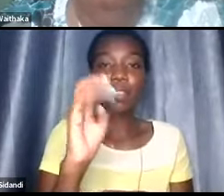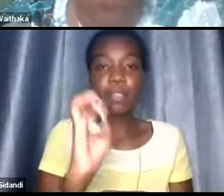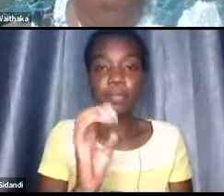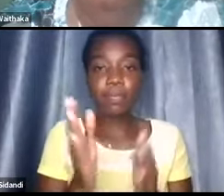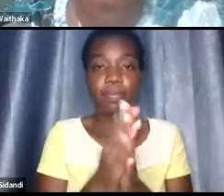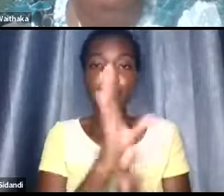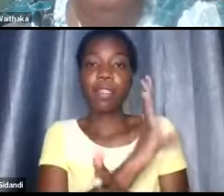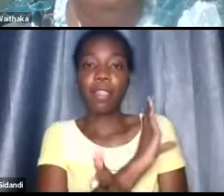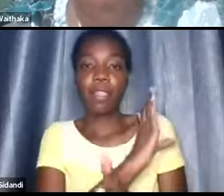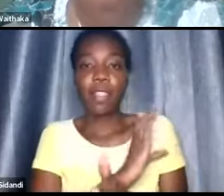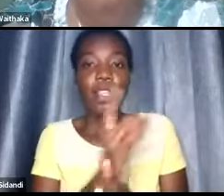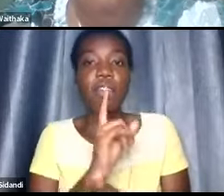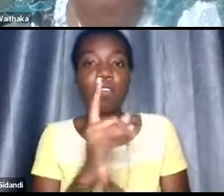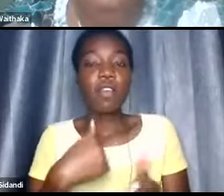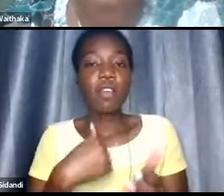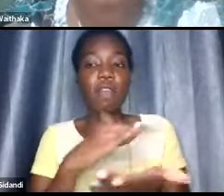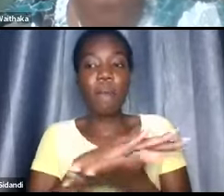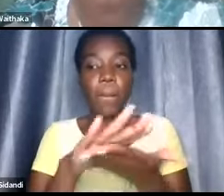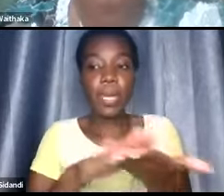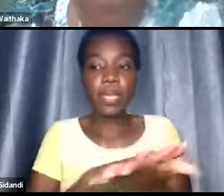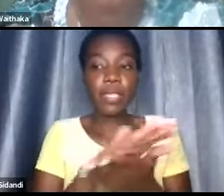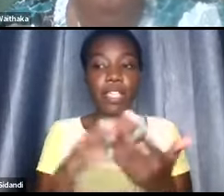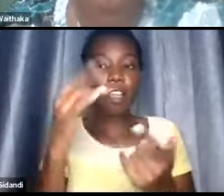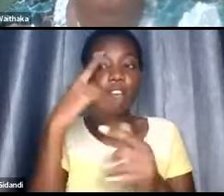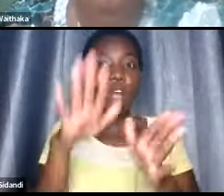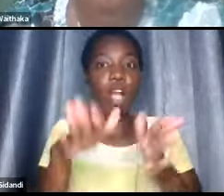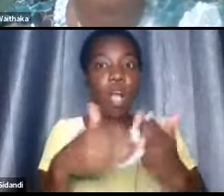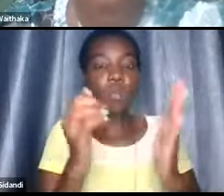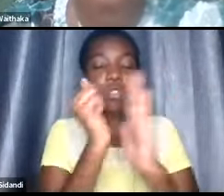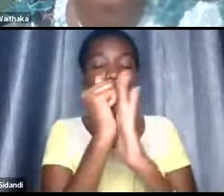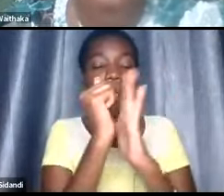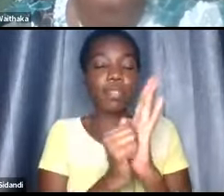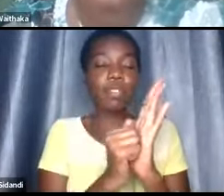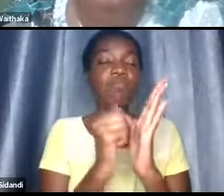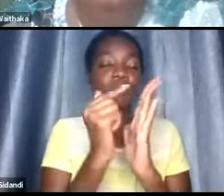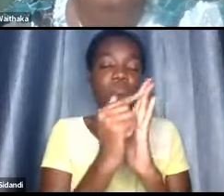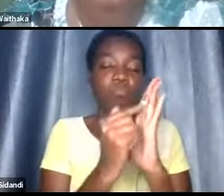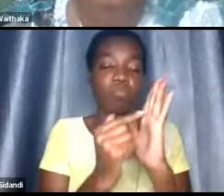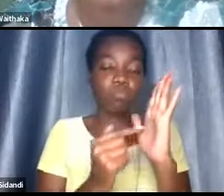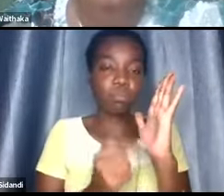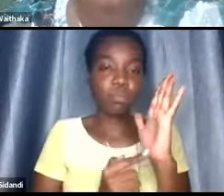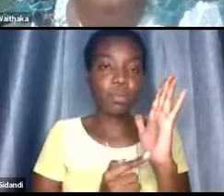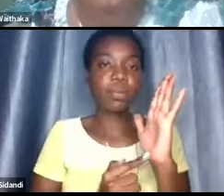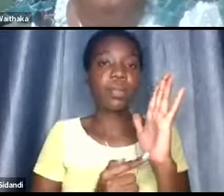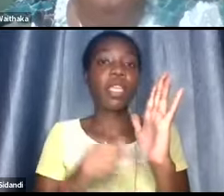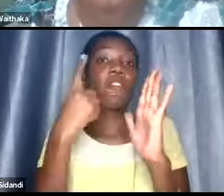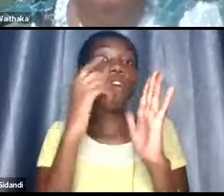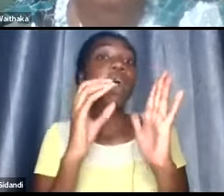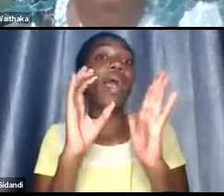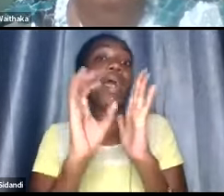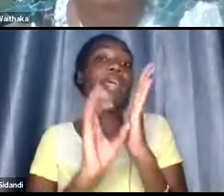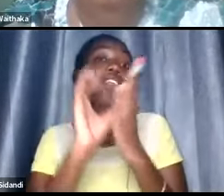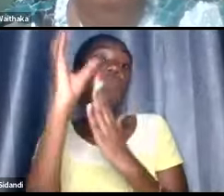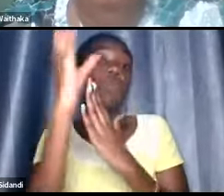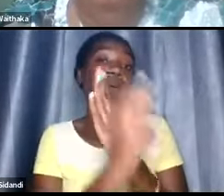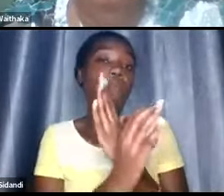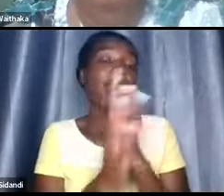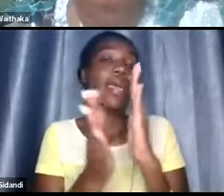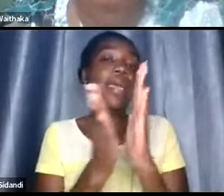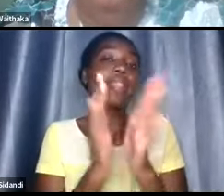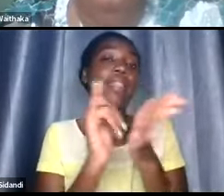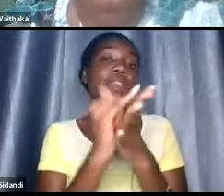There's a basic in terms of how subjects are arranged according to the curriculum, and that's why